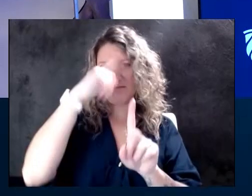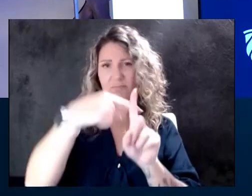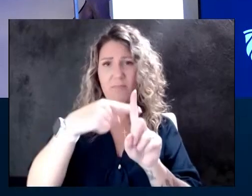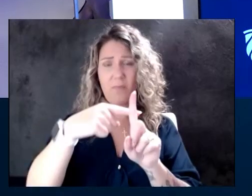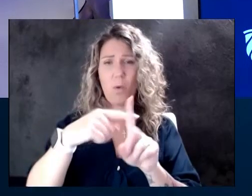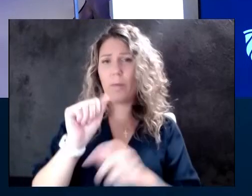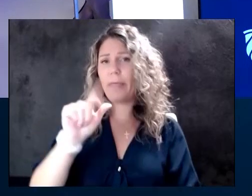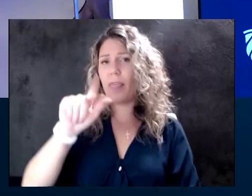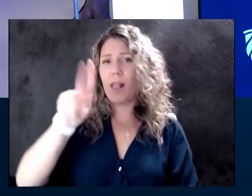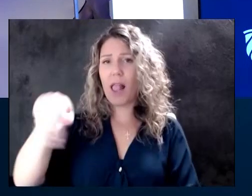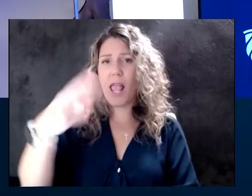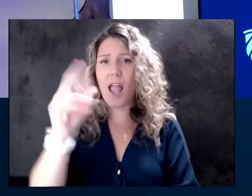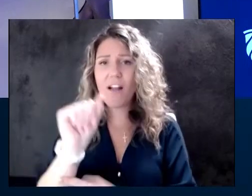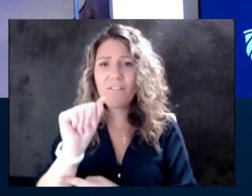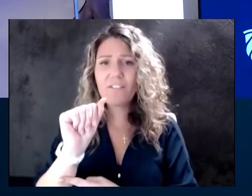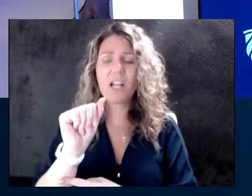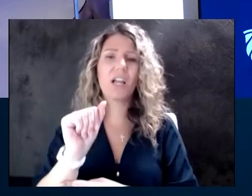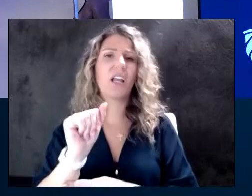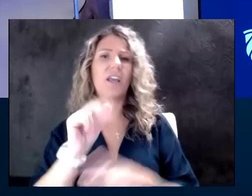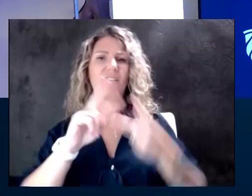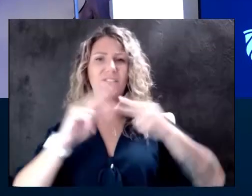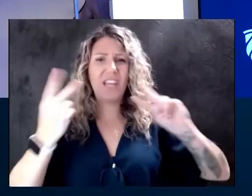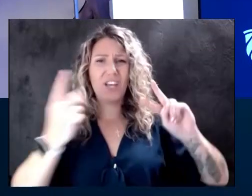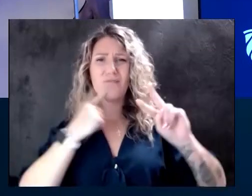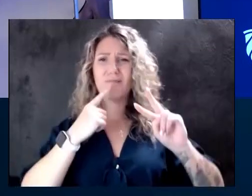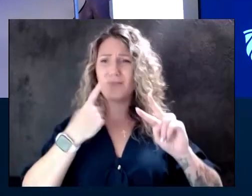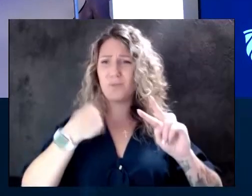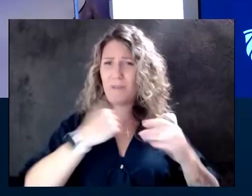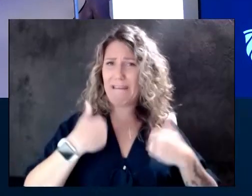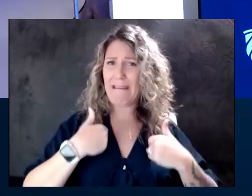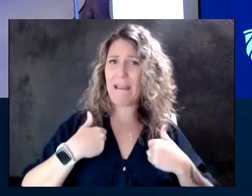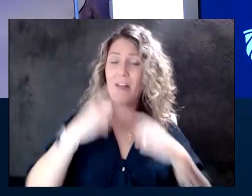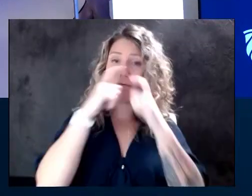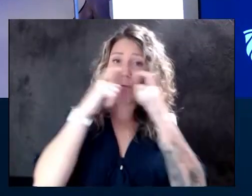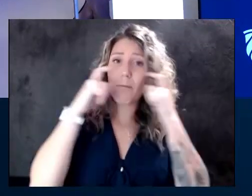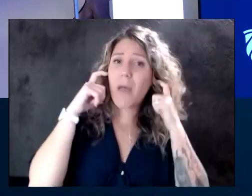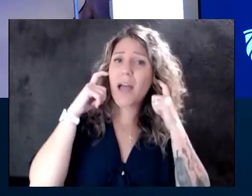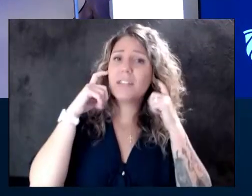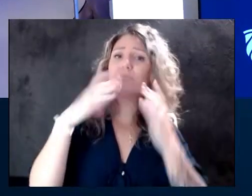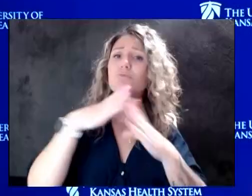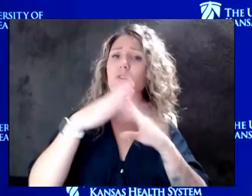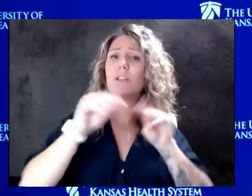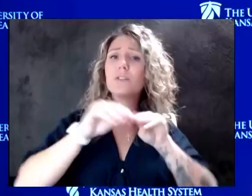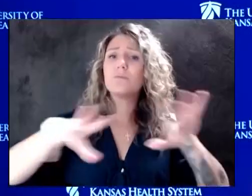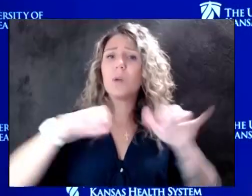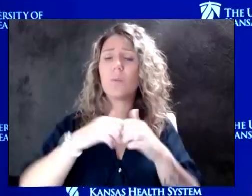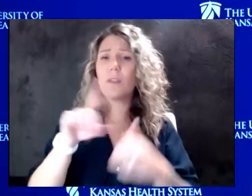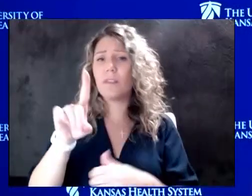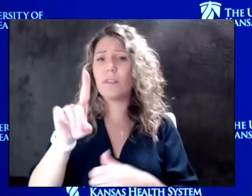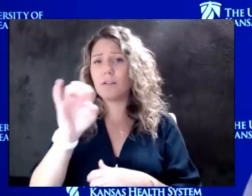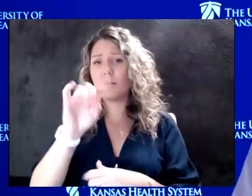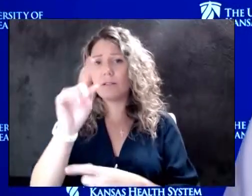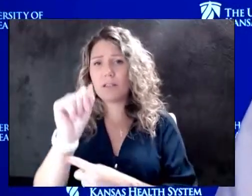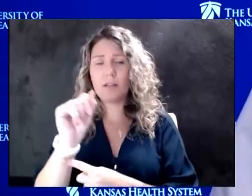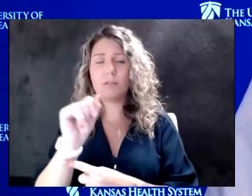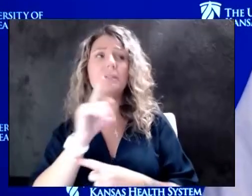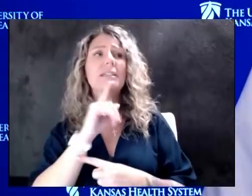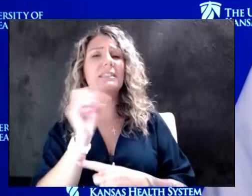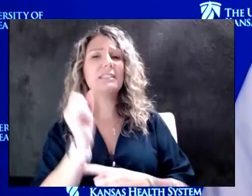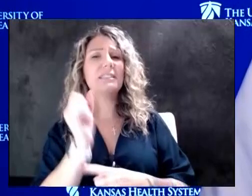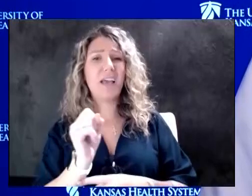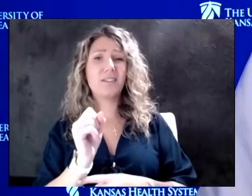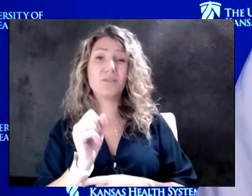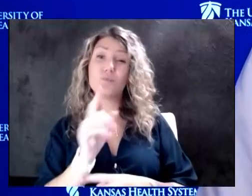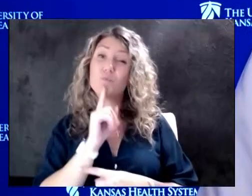data that masks in schools will prevent spread of the Delta variant, or is it the same? What do you think? Yeah, It's essentially the same. There's no real difference from